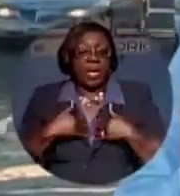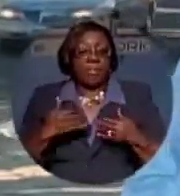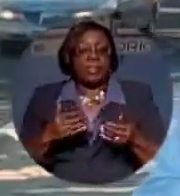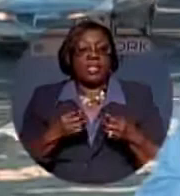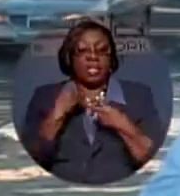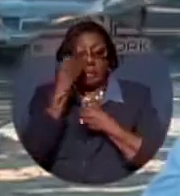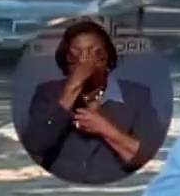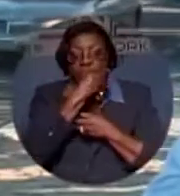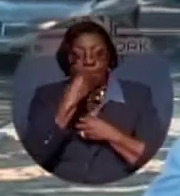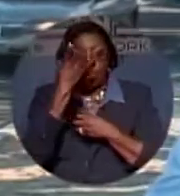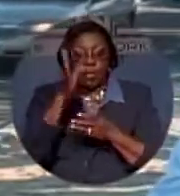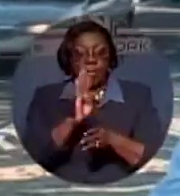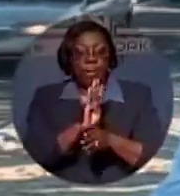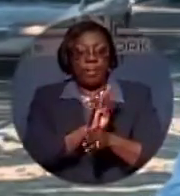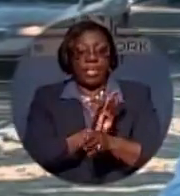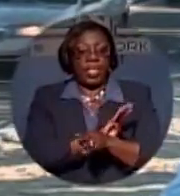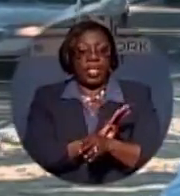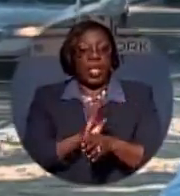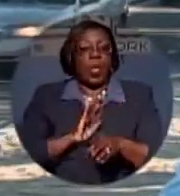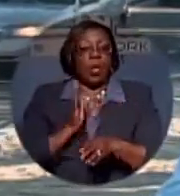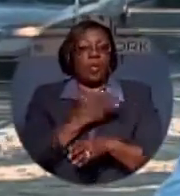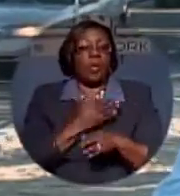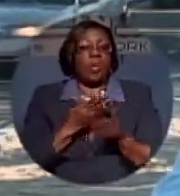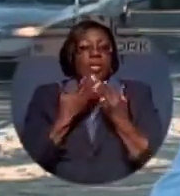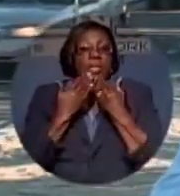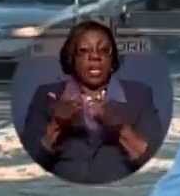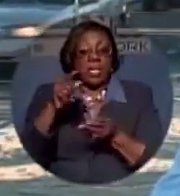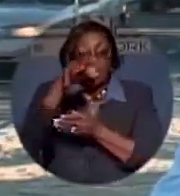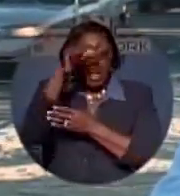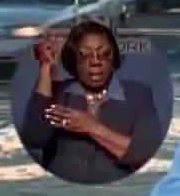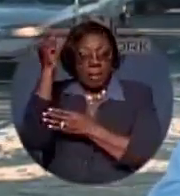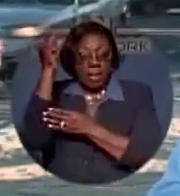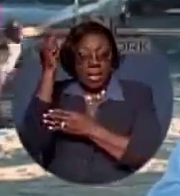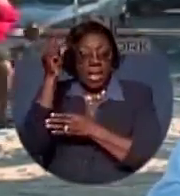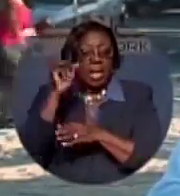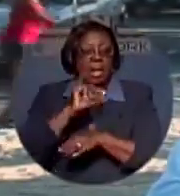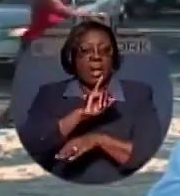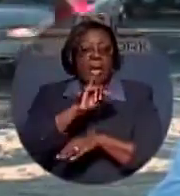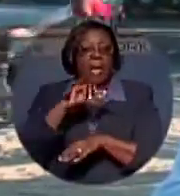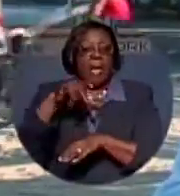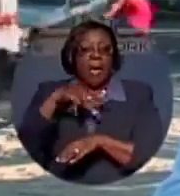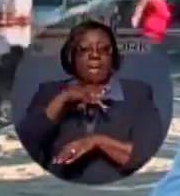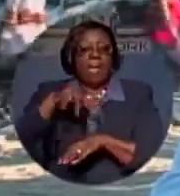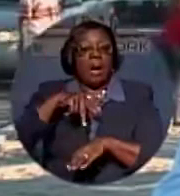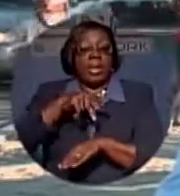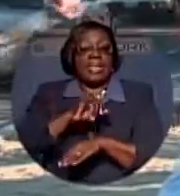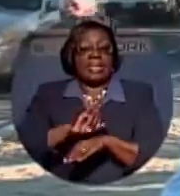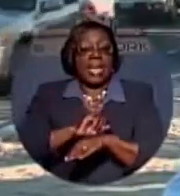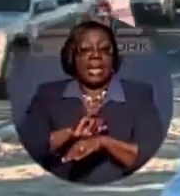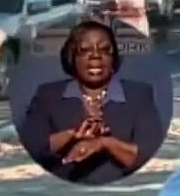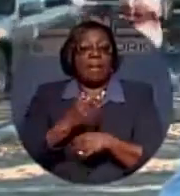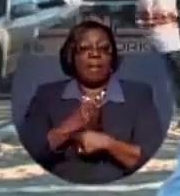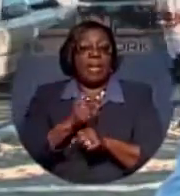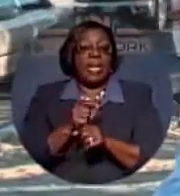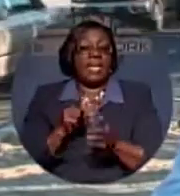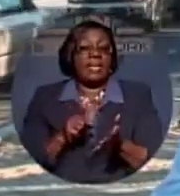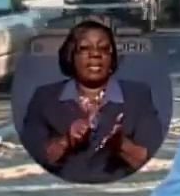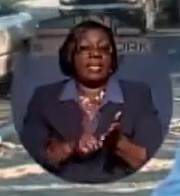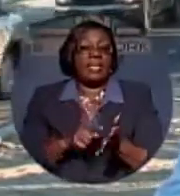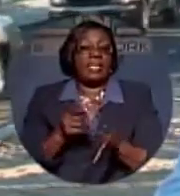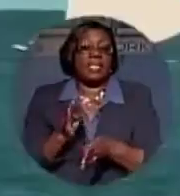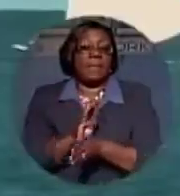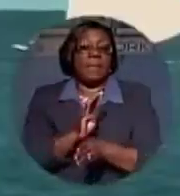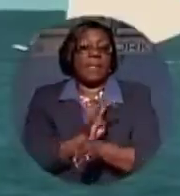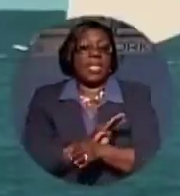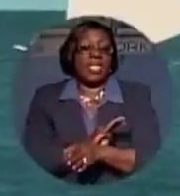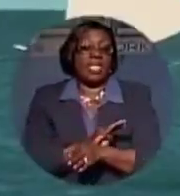setting. We wish to thank the government and Paradise Island for their efforts in making this a reality in our